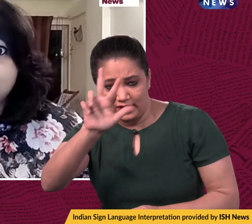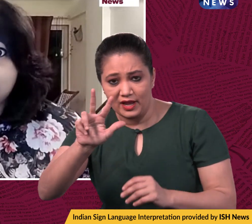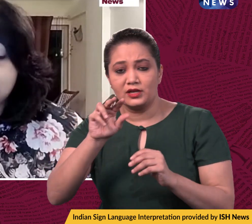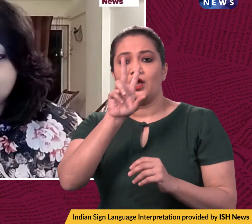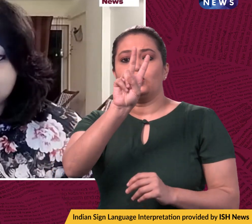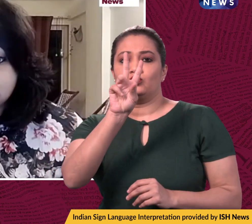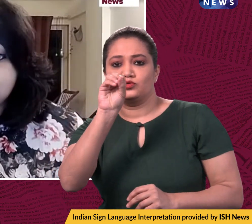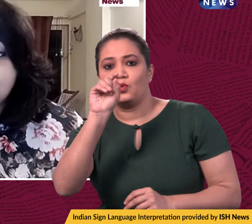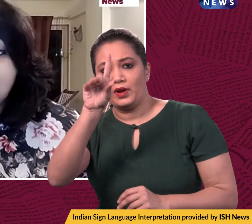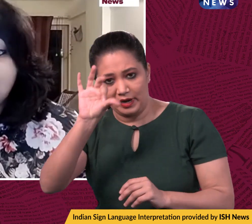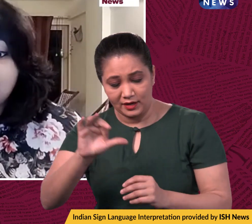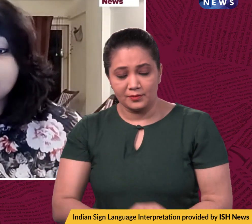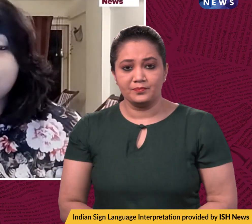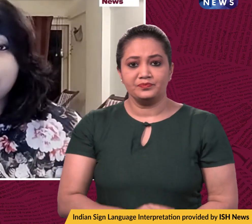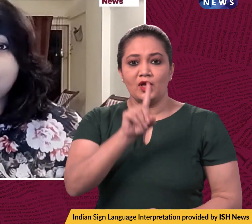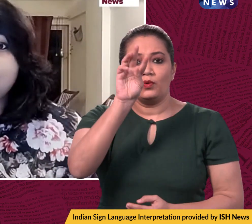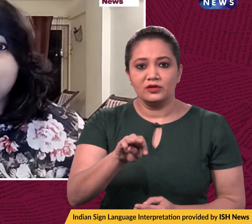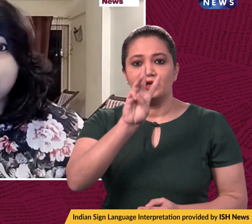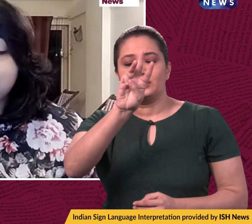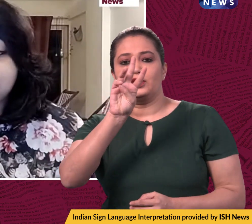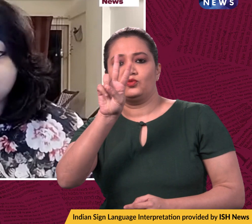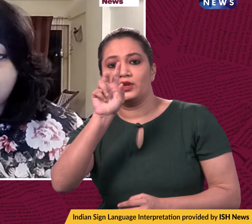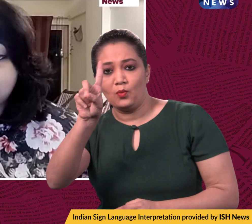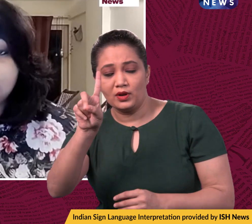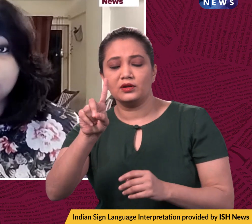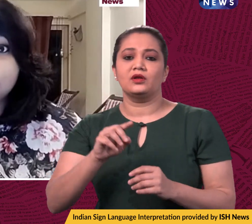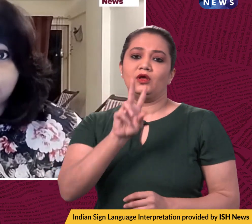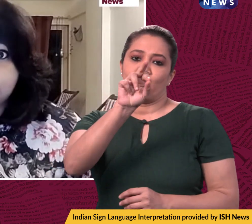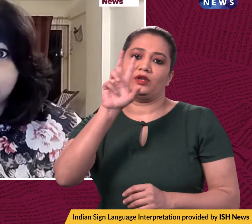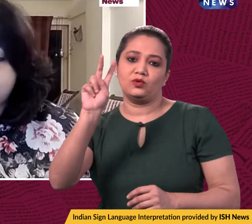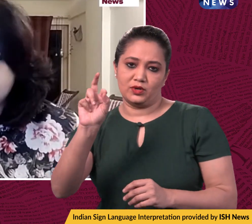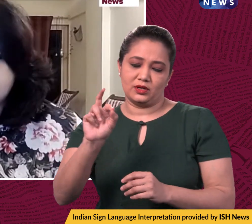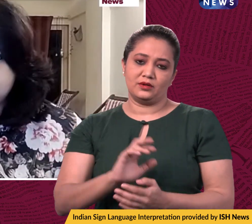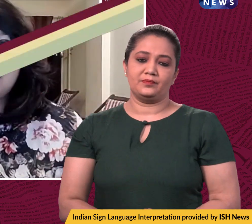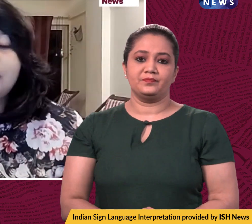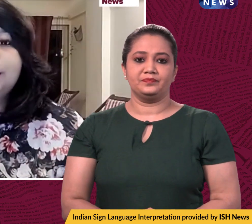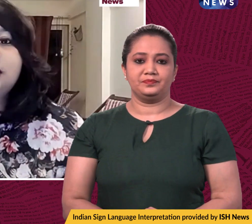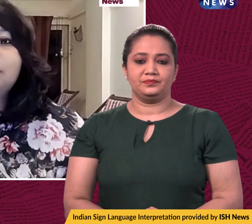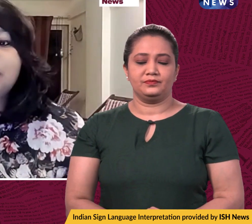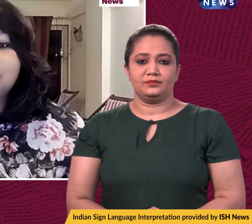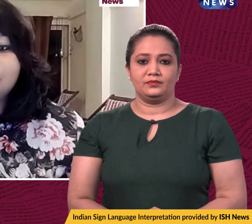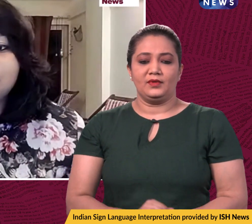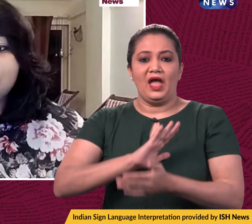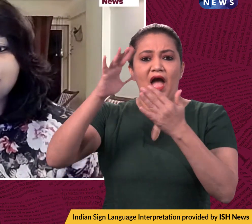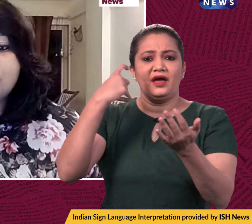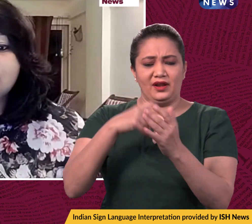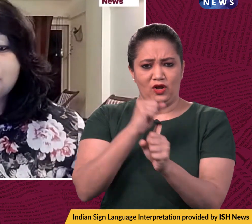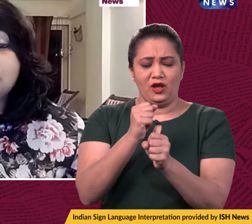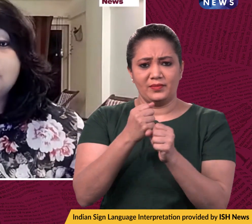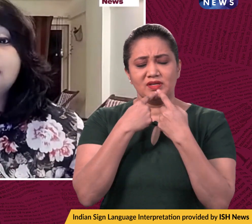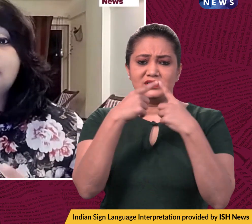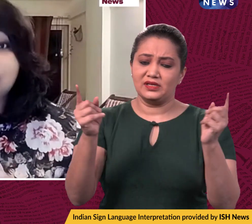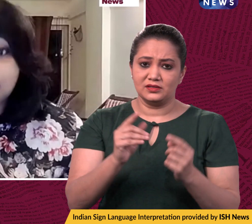1,948 in 2019, and 1,321 in 2020. In the meantime, the Haryana government